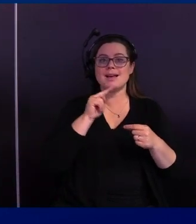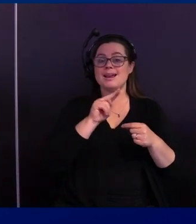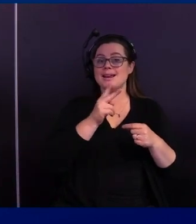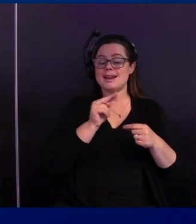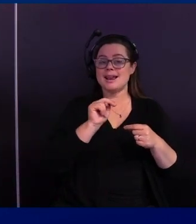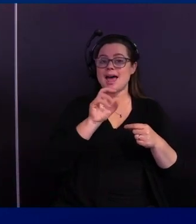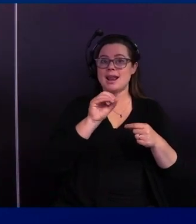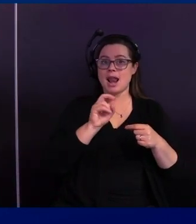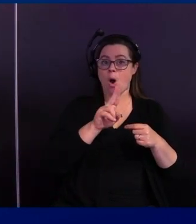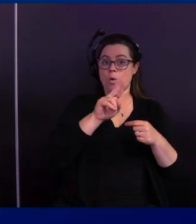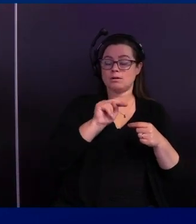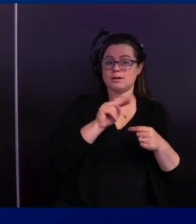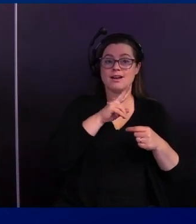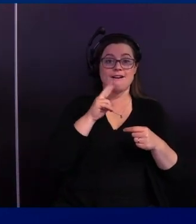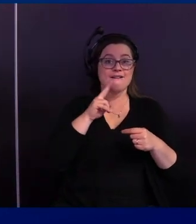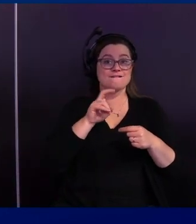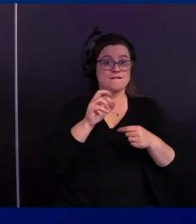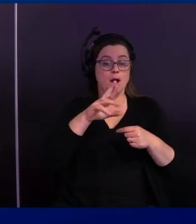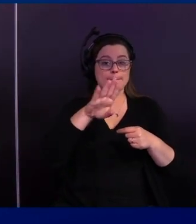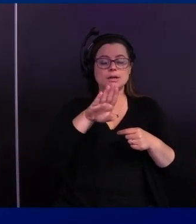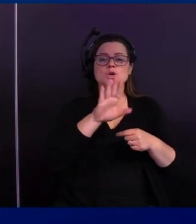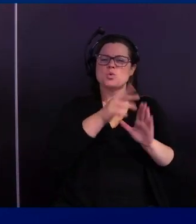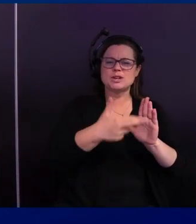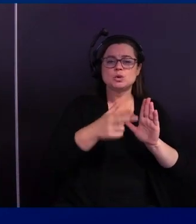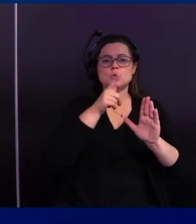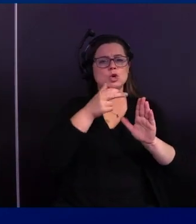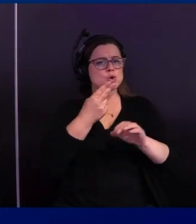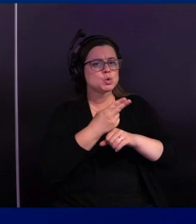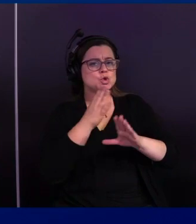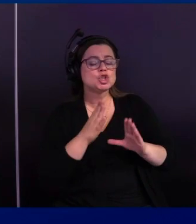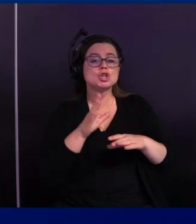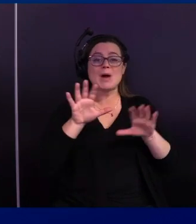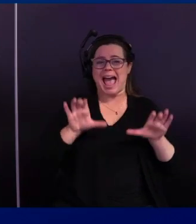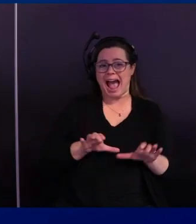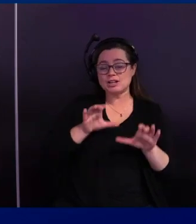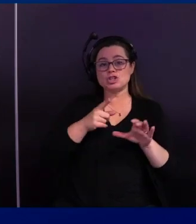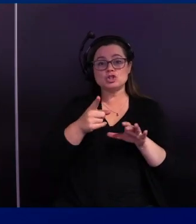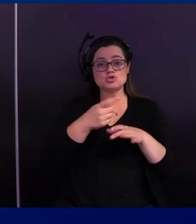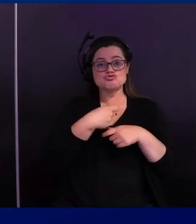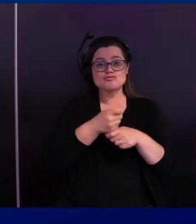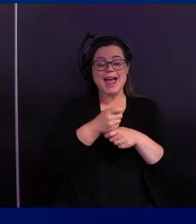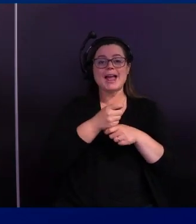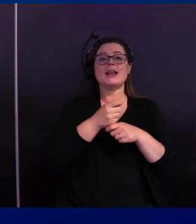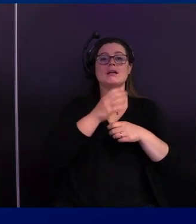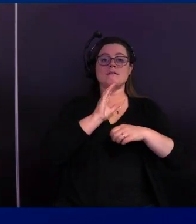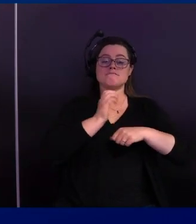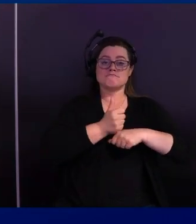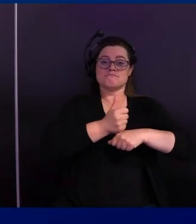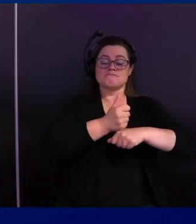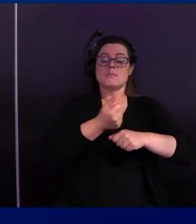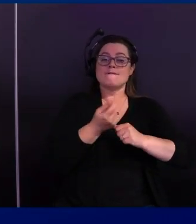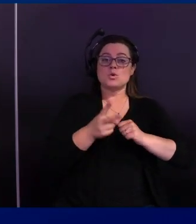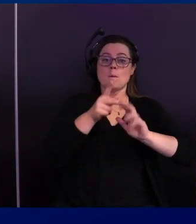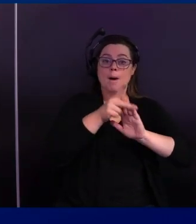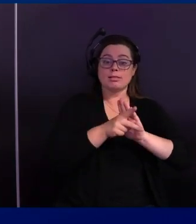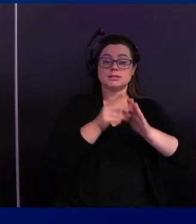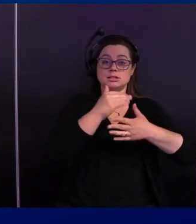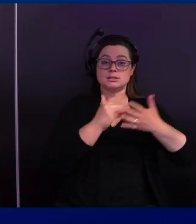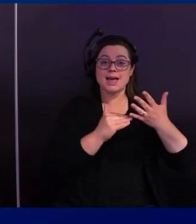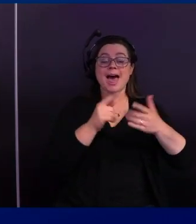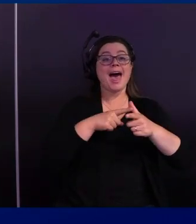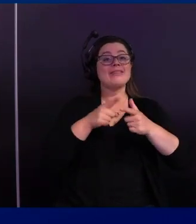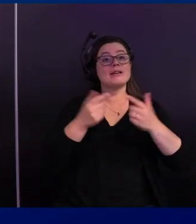of your application, what are your resources, what are your users, what are the actions, you create a few policies, and then you make an API